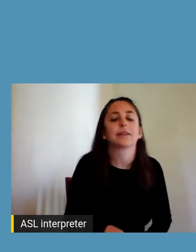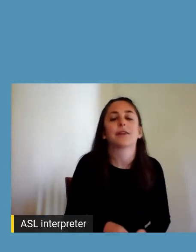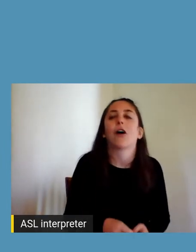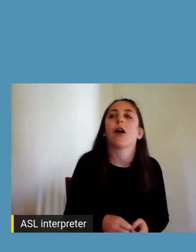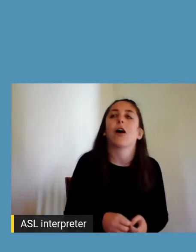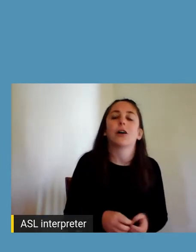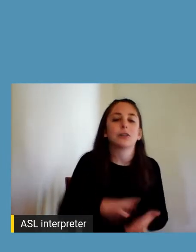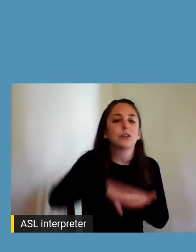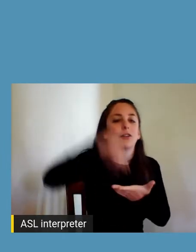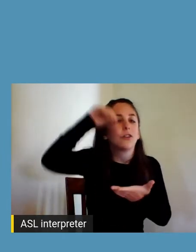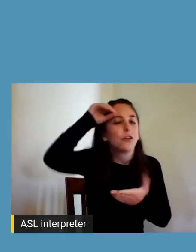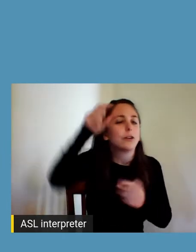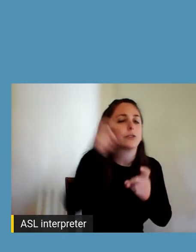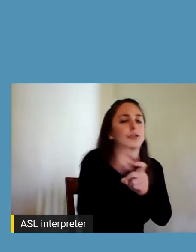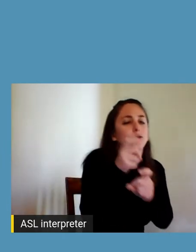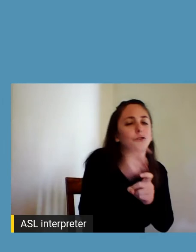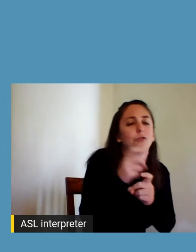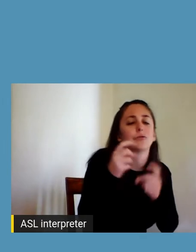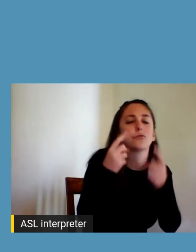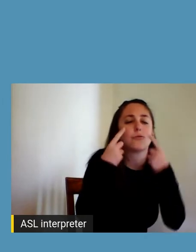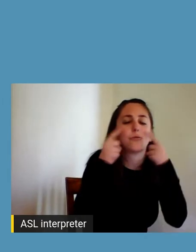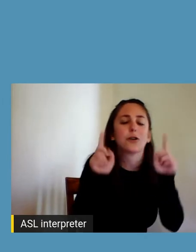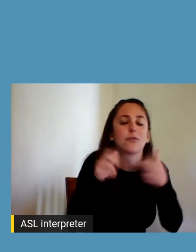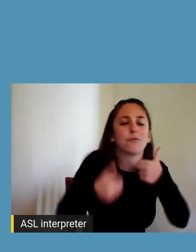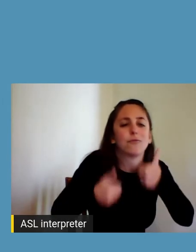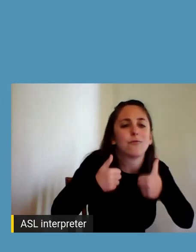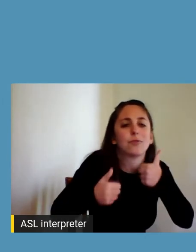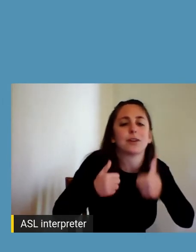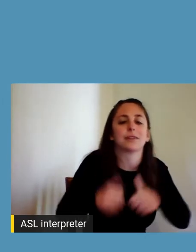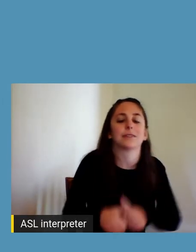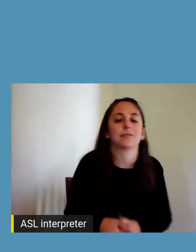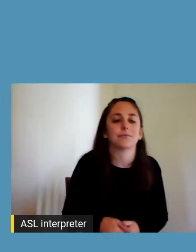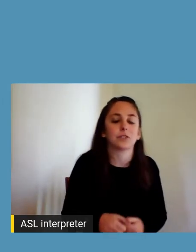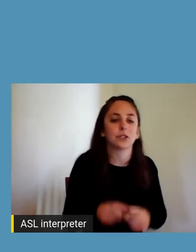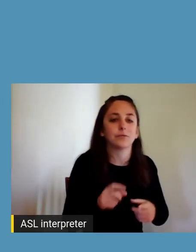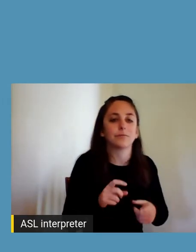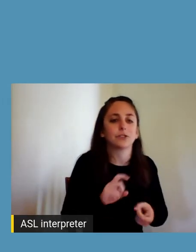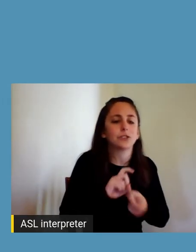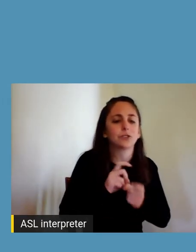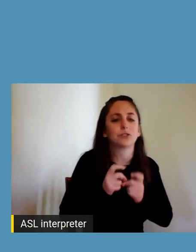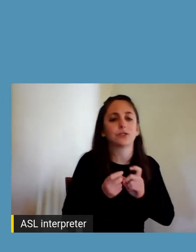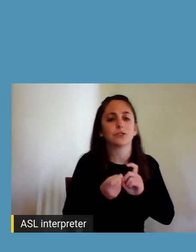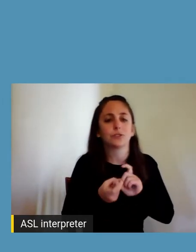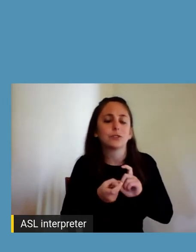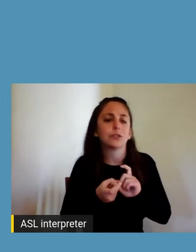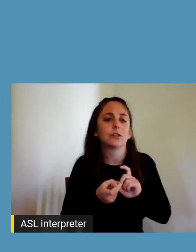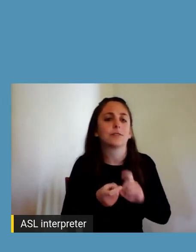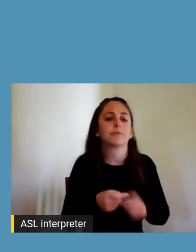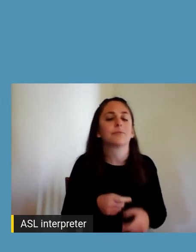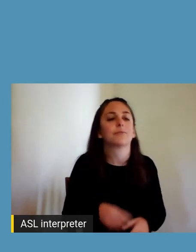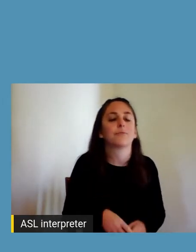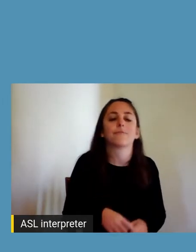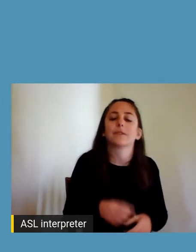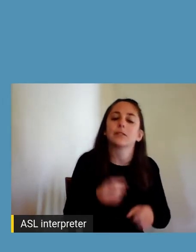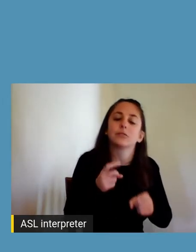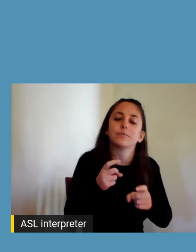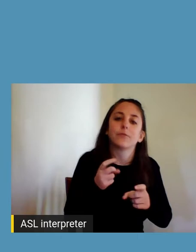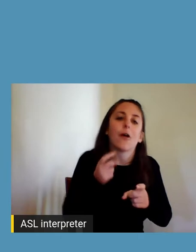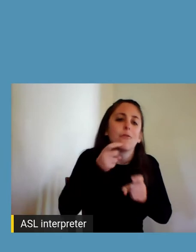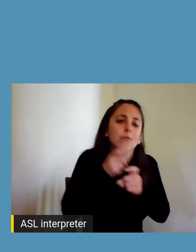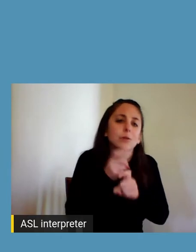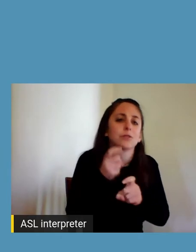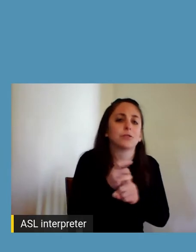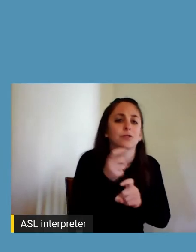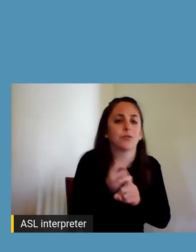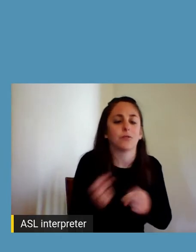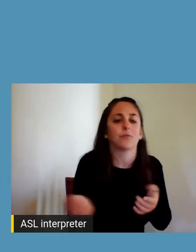in marketing jargon, I'm optimizing my sense of humor. That's why I repeat my jokes. If my goal is to